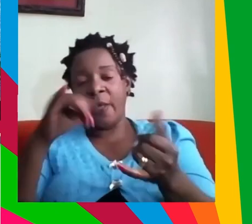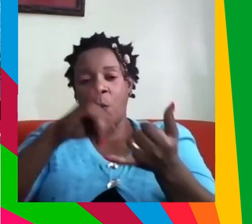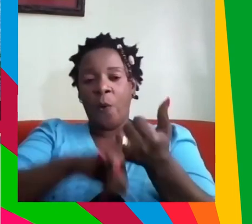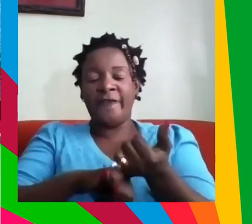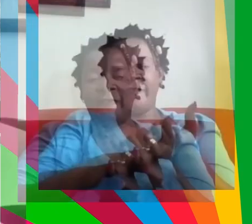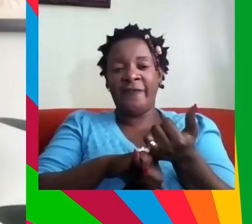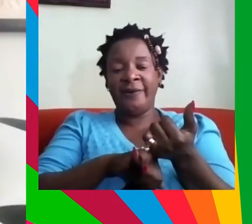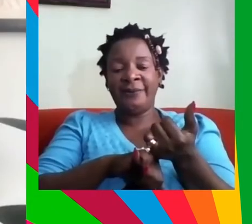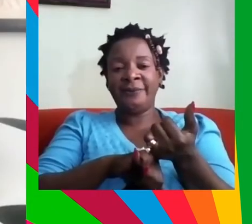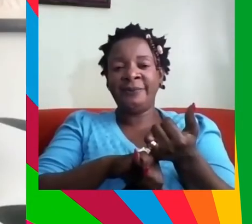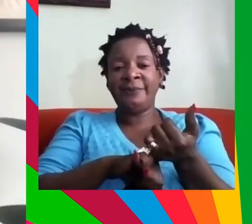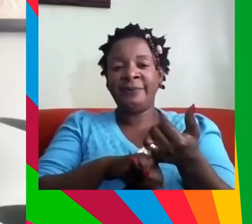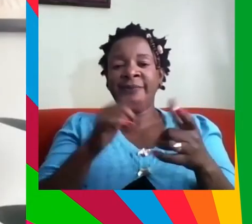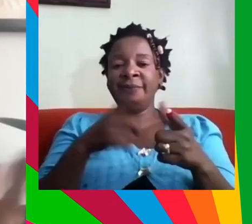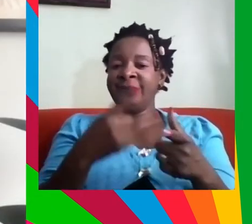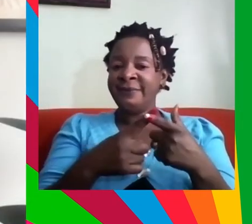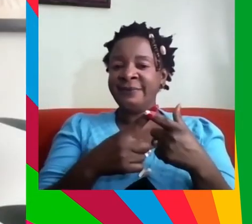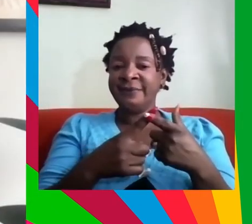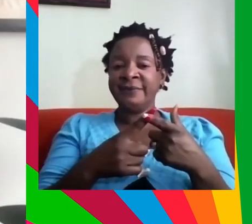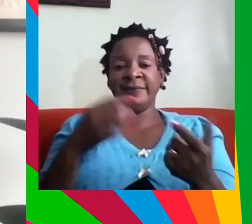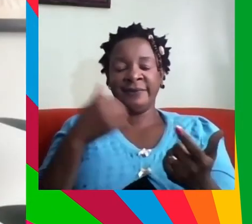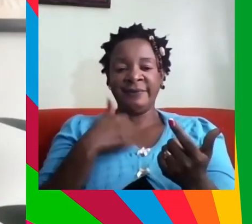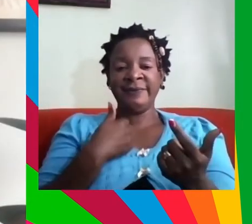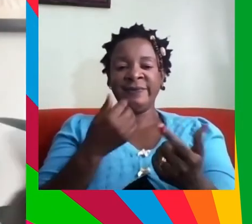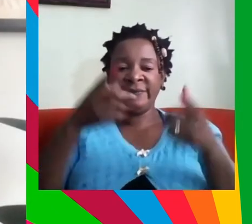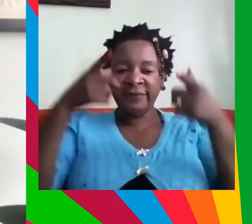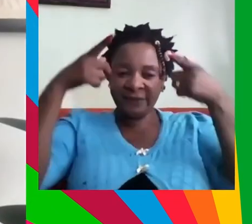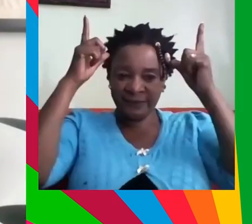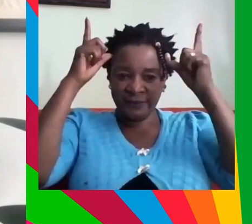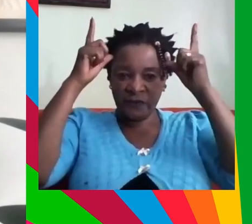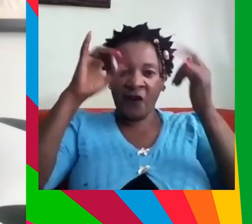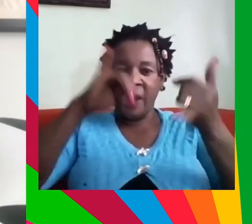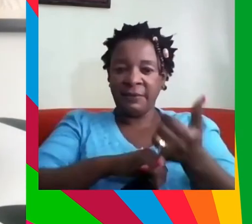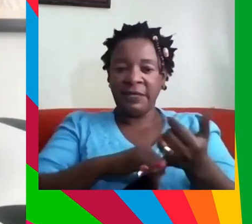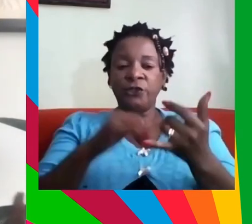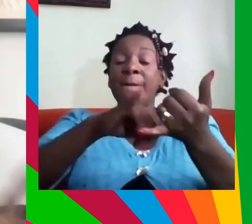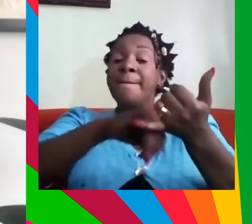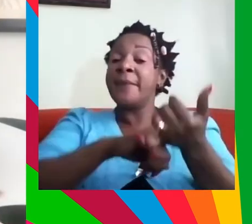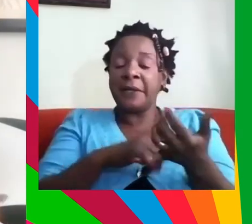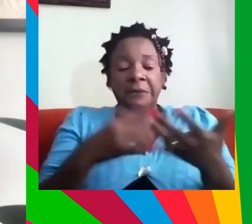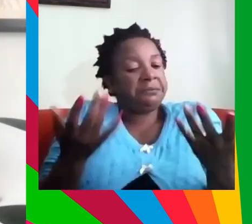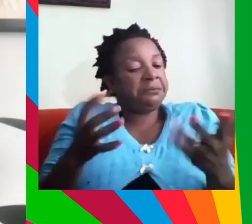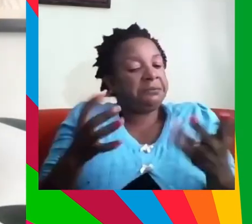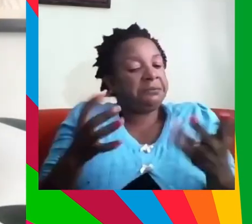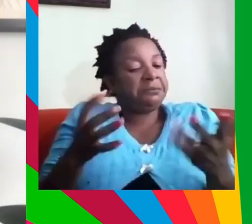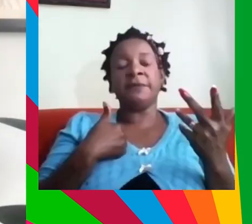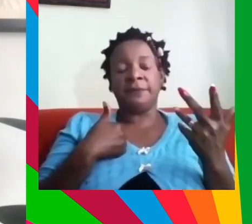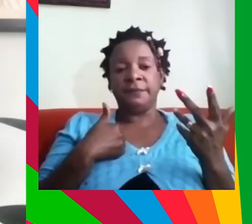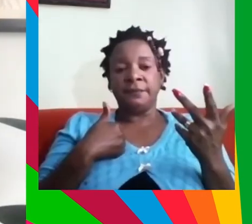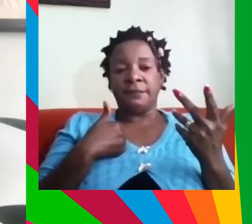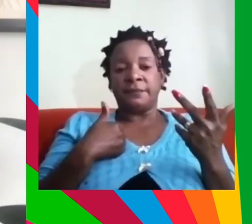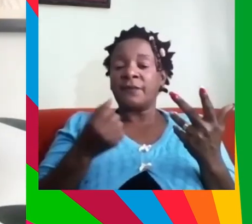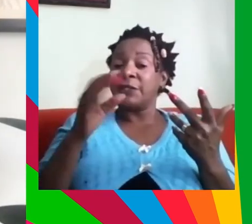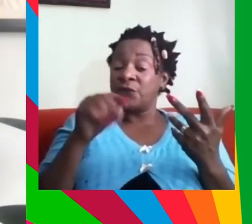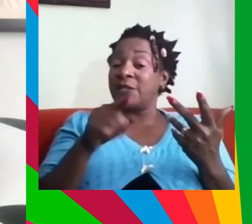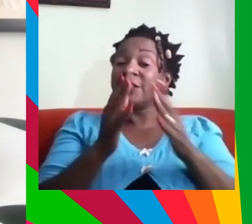basically paid the dowry for her husband to marry the second wife, and then said, you know, now you can divorce me. And to me, this is a story that I've never heard